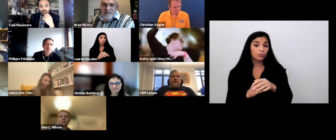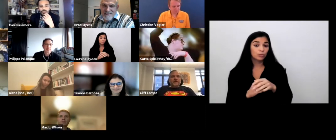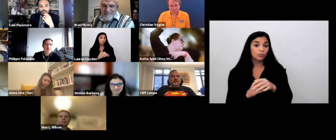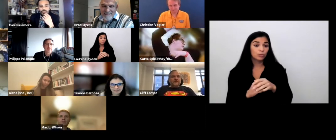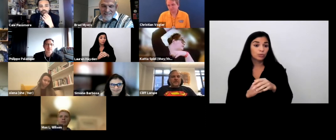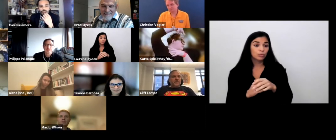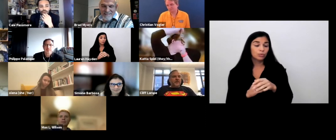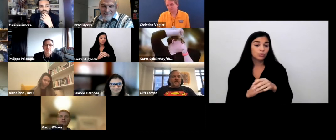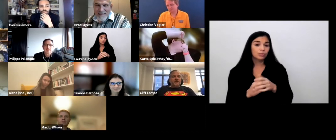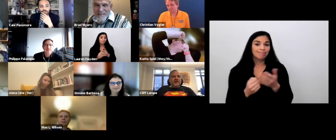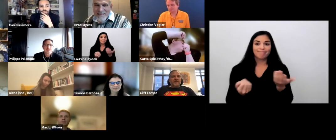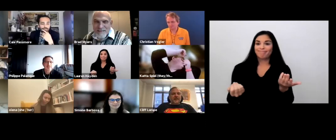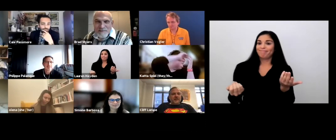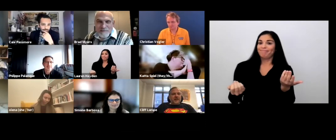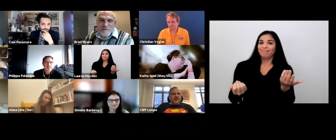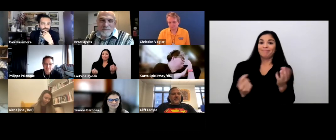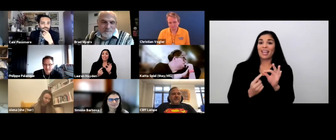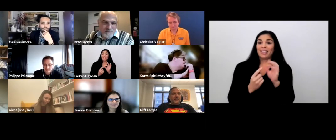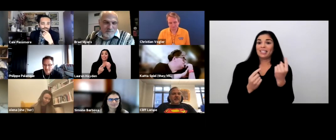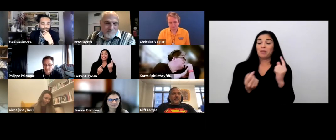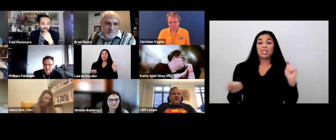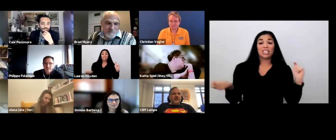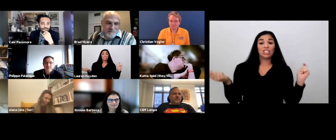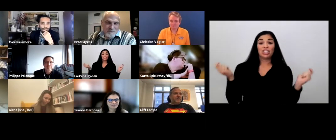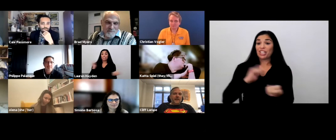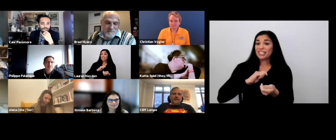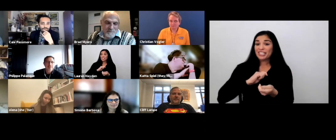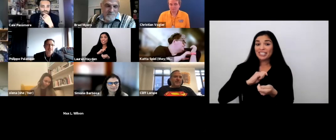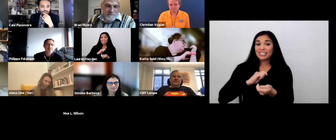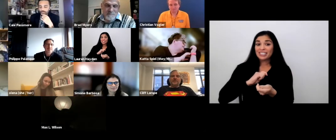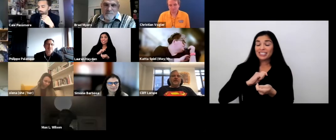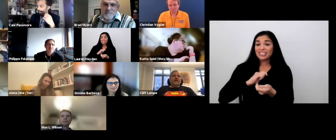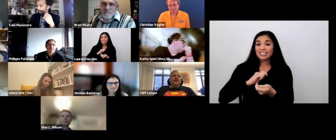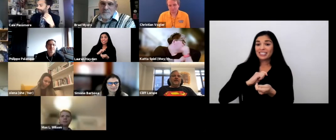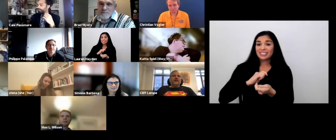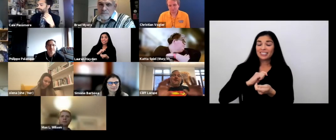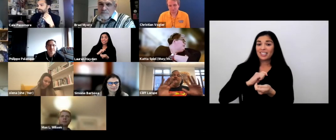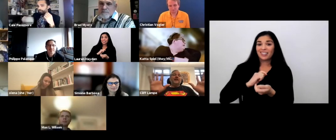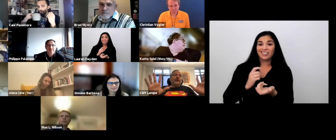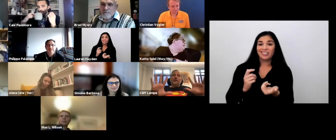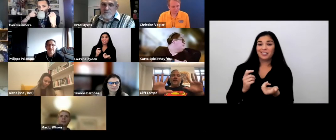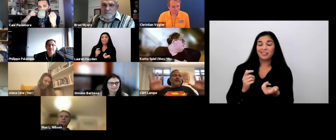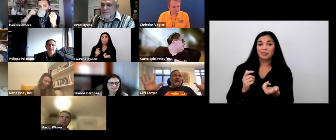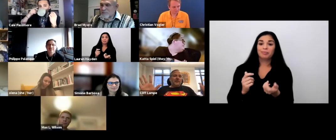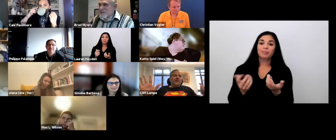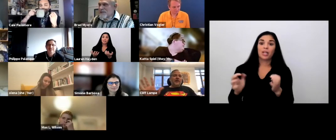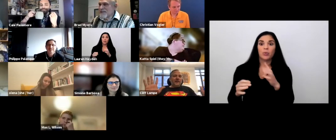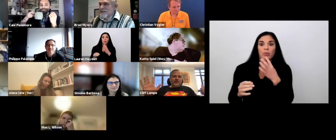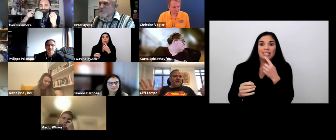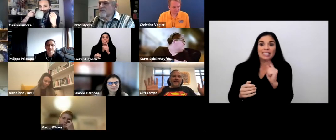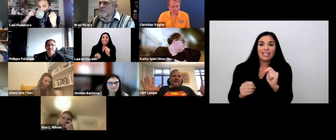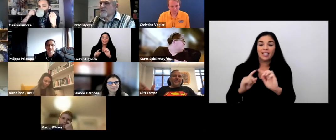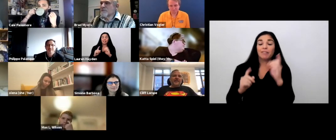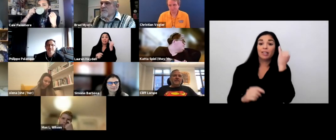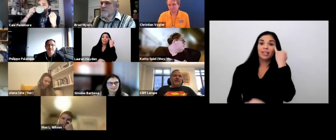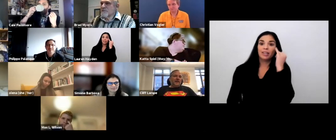22? Unless something significantly changes in the, like there's, I don't even want to say it out loud, but like a Lambda variant or